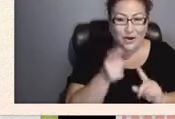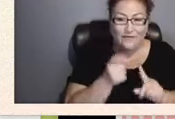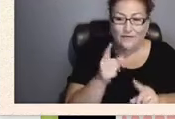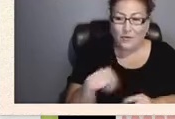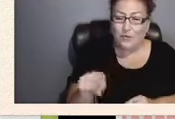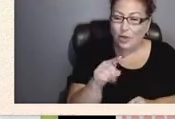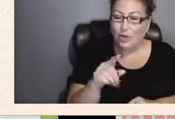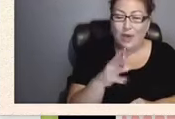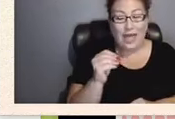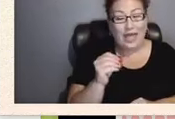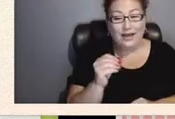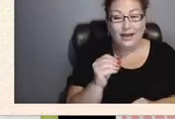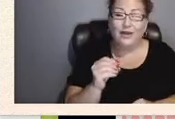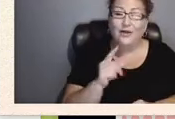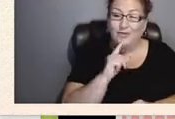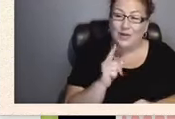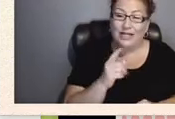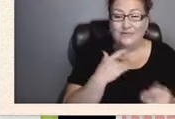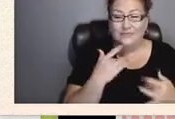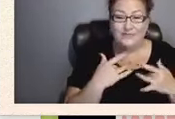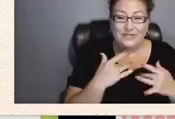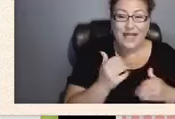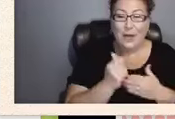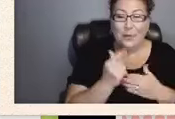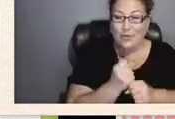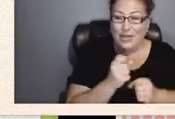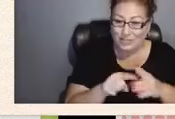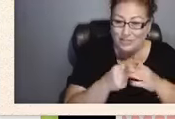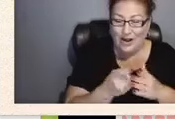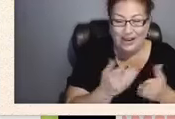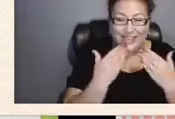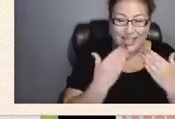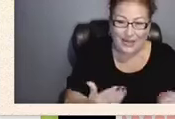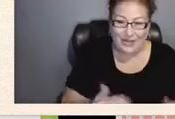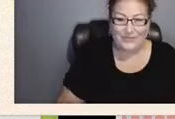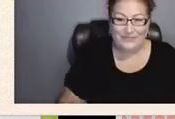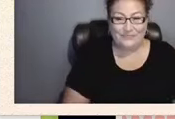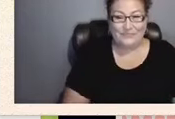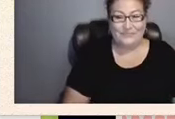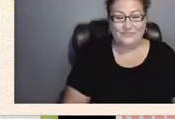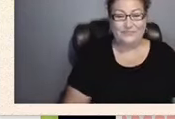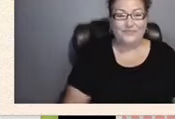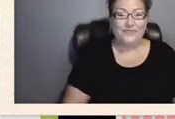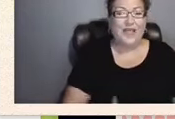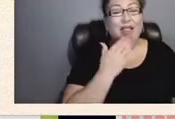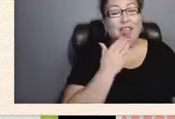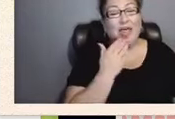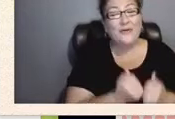anxious to help you get started. Thank you. Thank you, everyone.